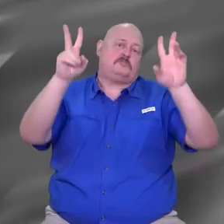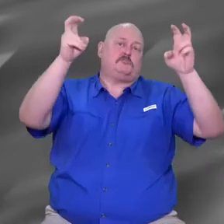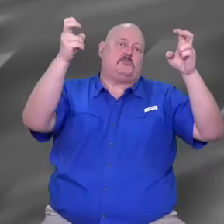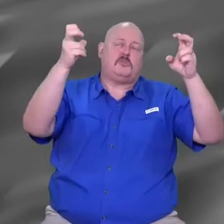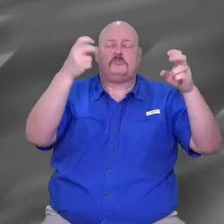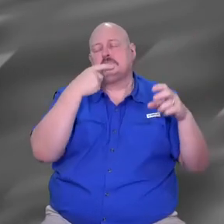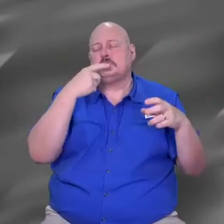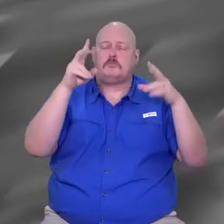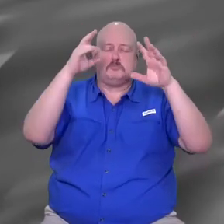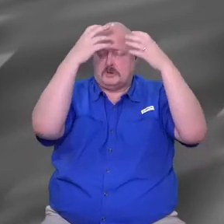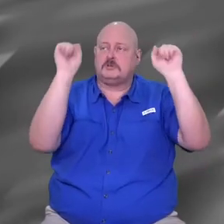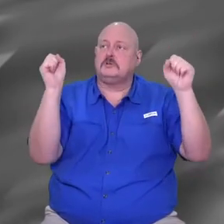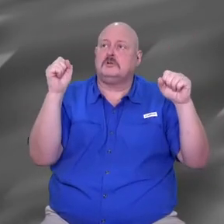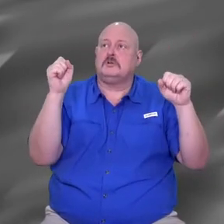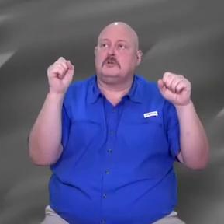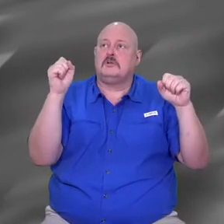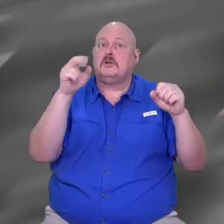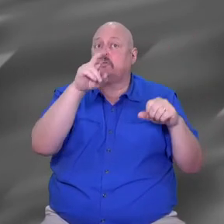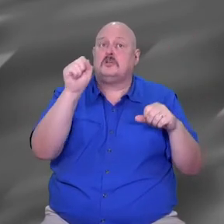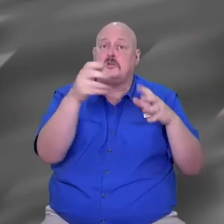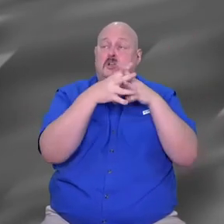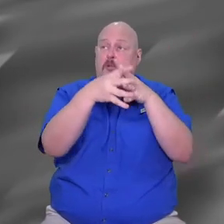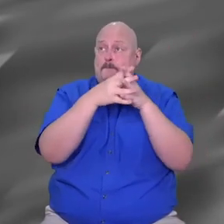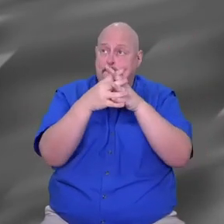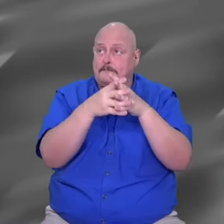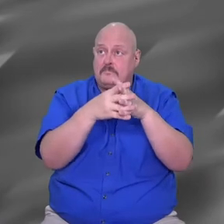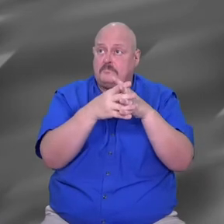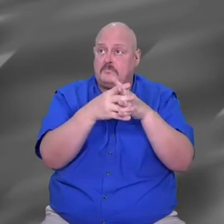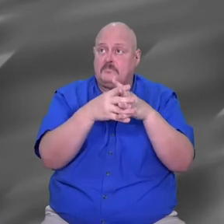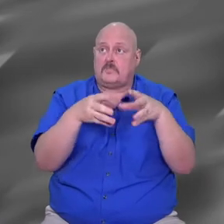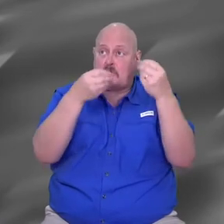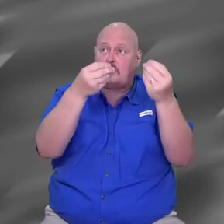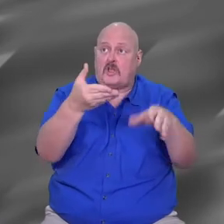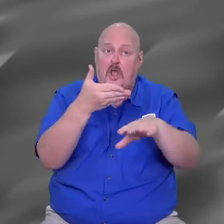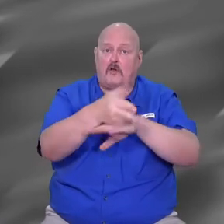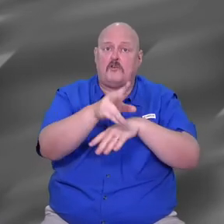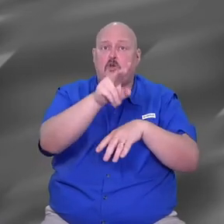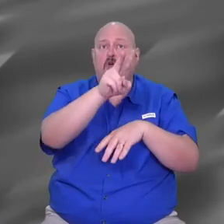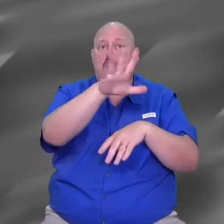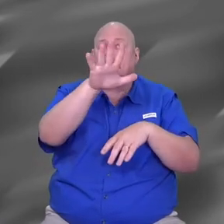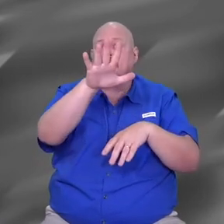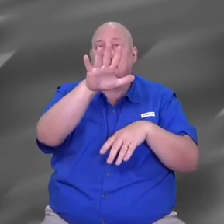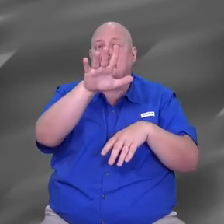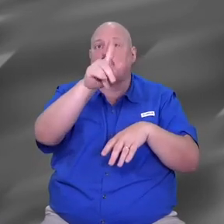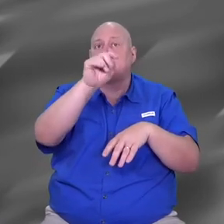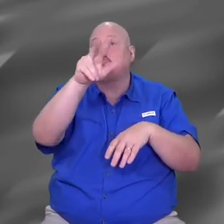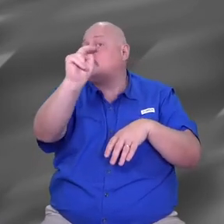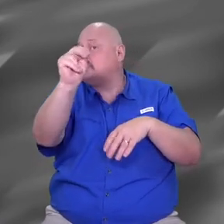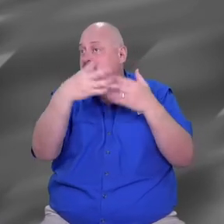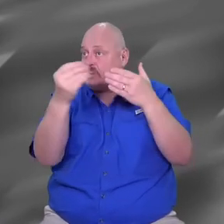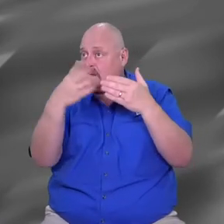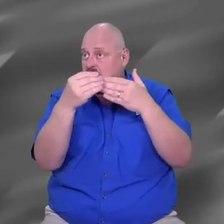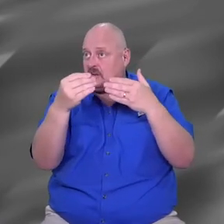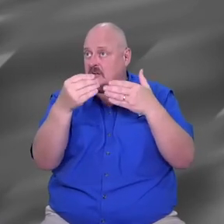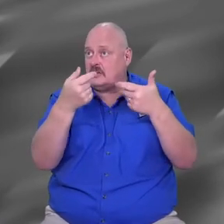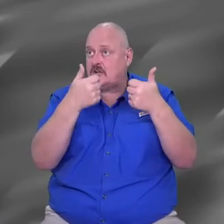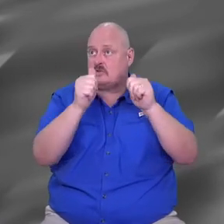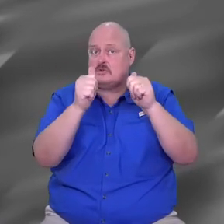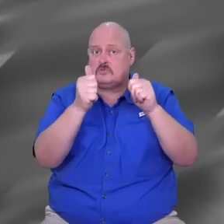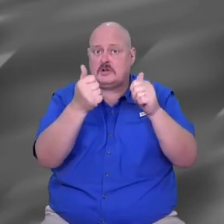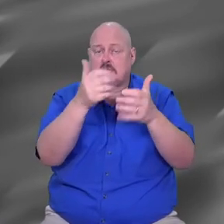that, that the United States of America has poured over $25 trillion into trying to eradicate